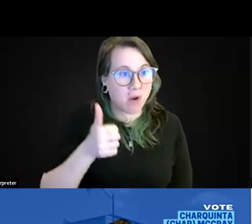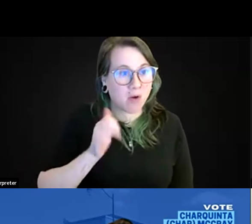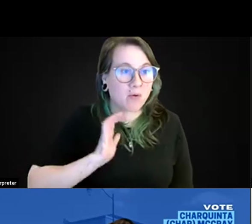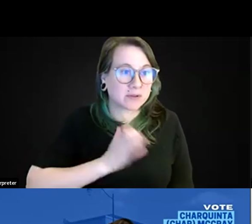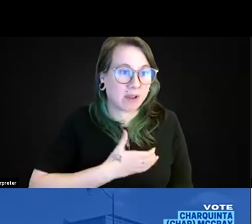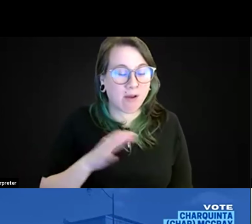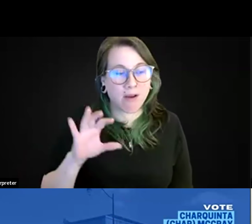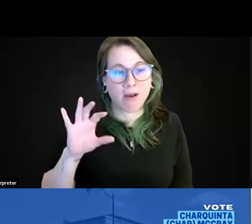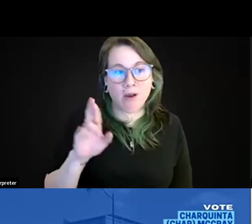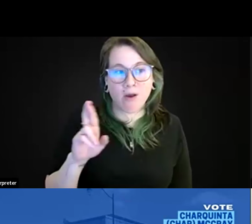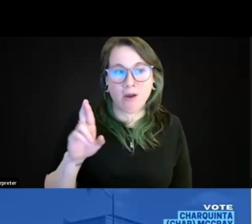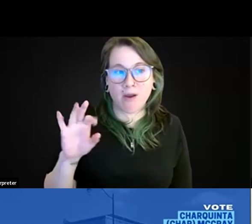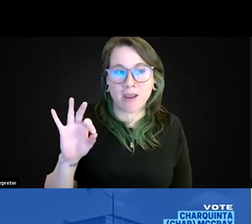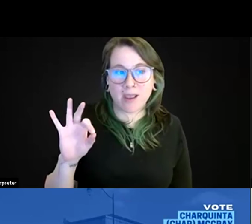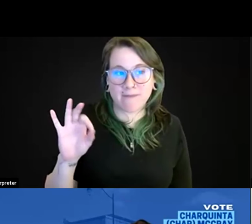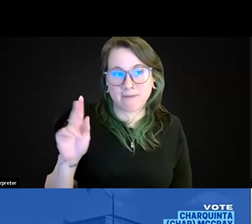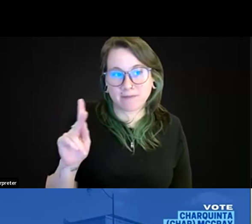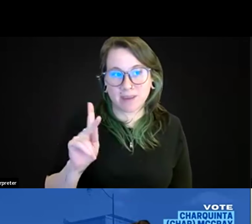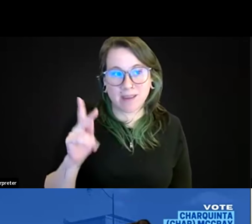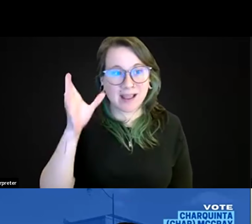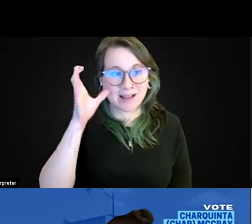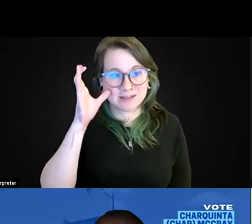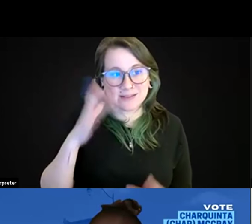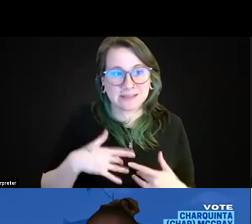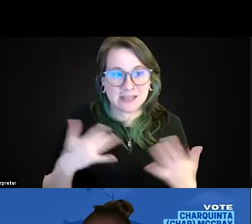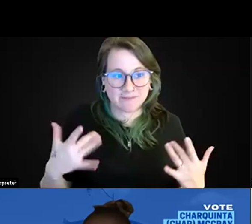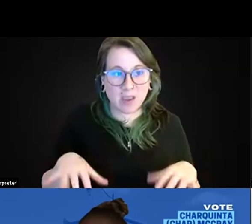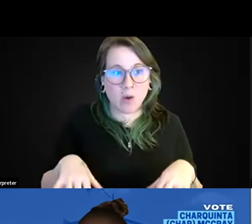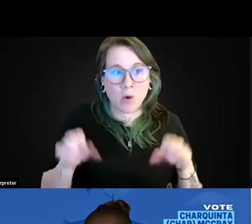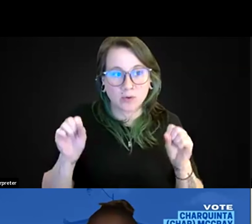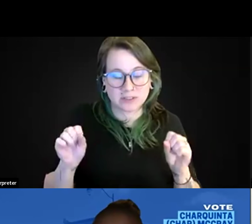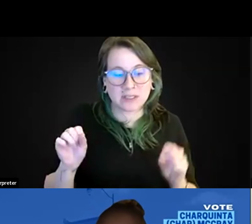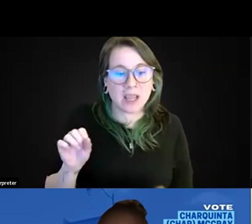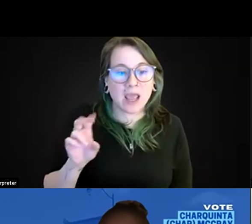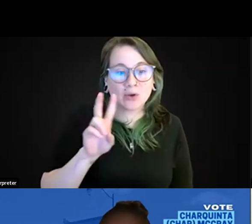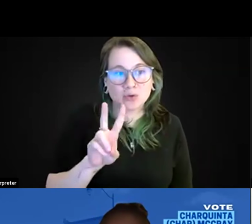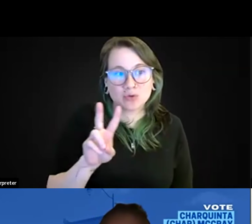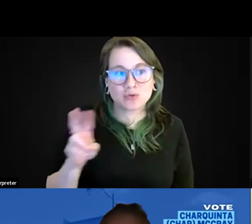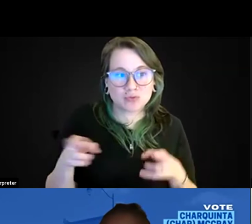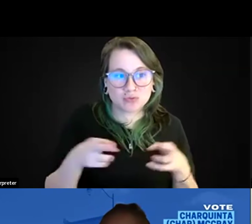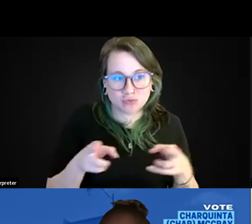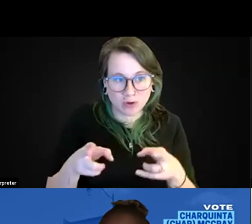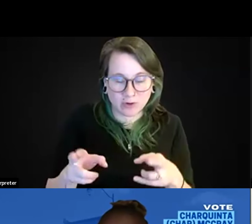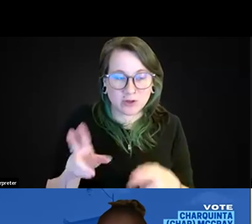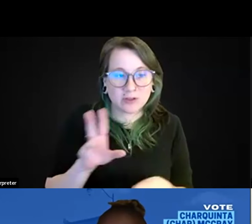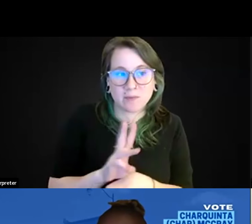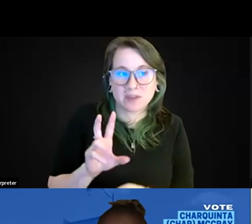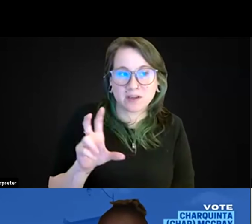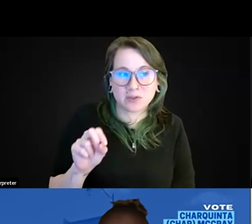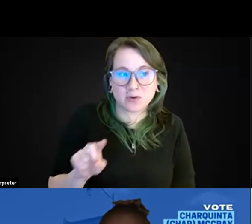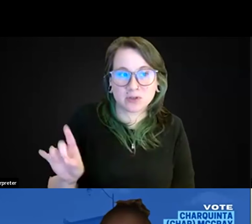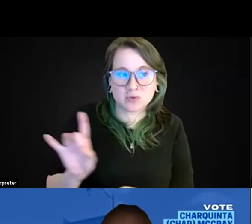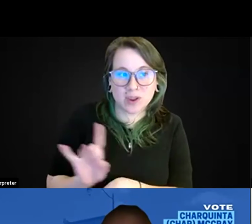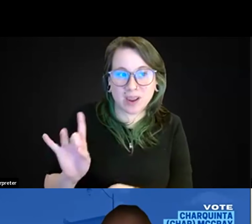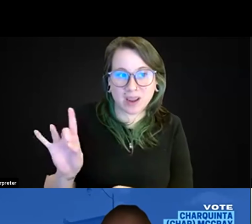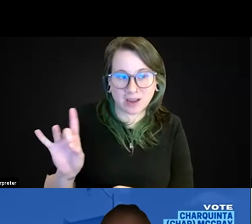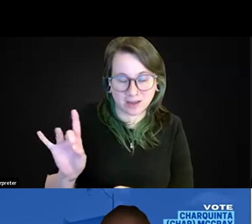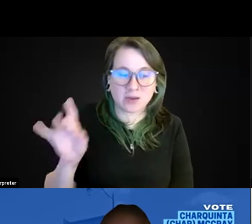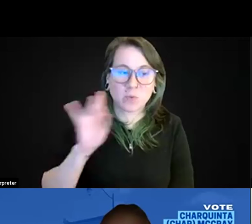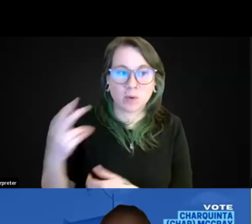RFK listening event. We're hosting this at Two Rivers from 6:30 to 8 p.m. We'll be joined